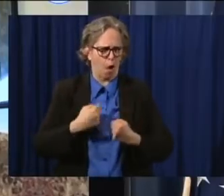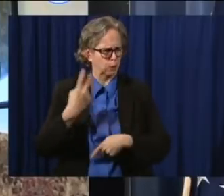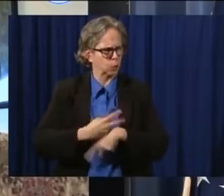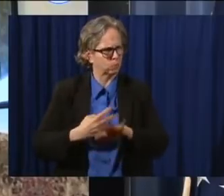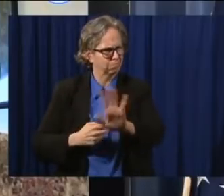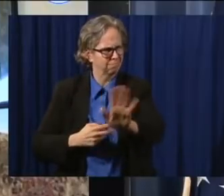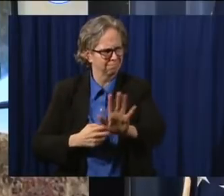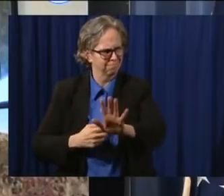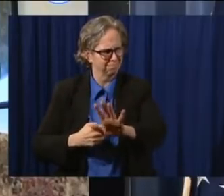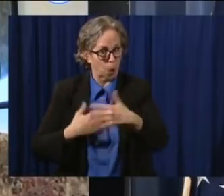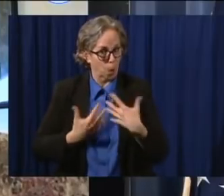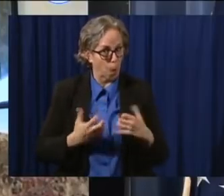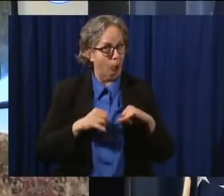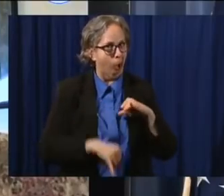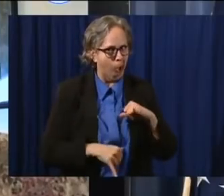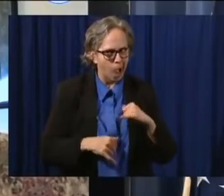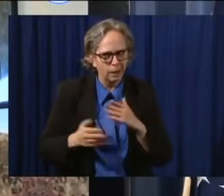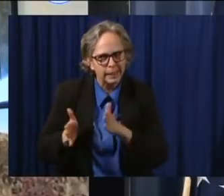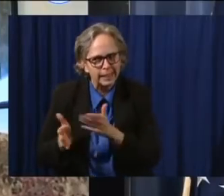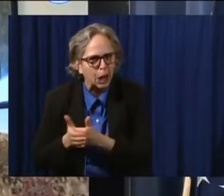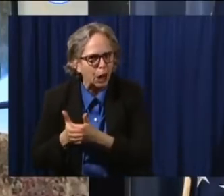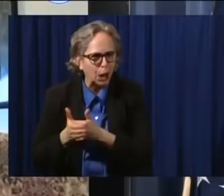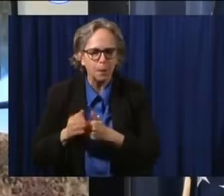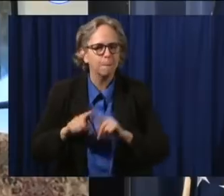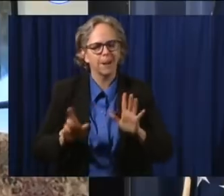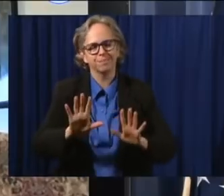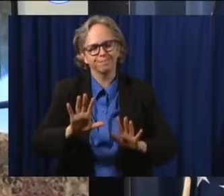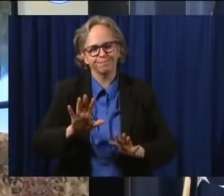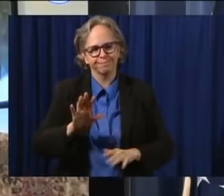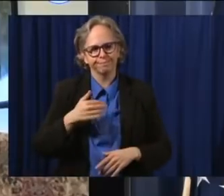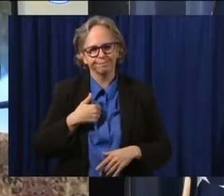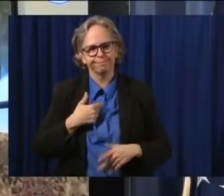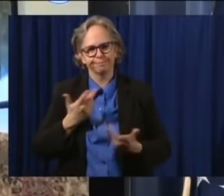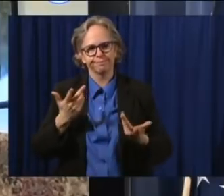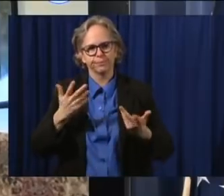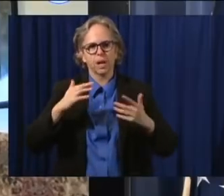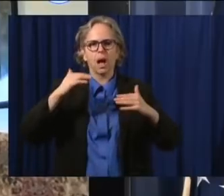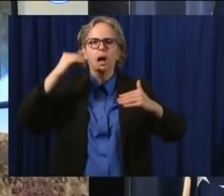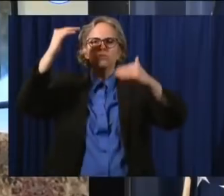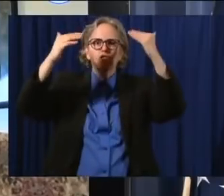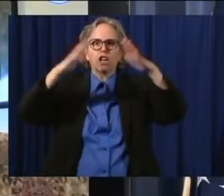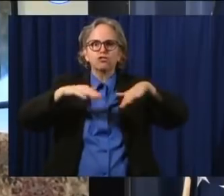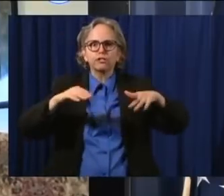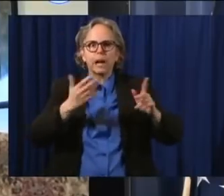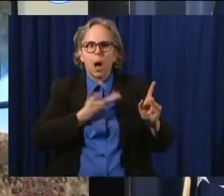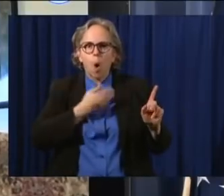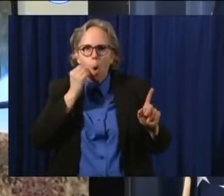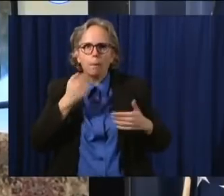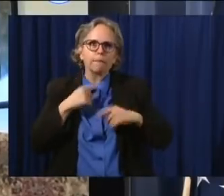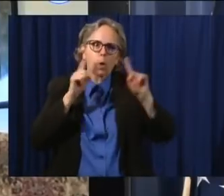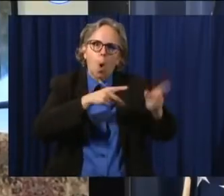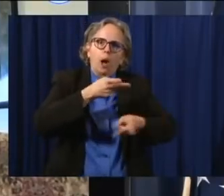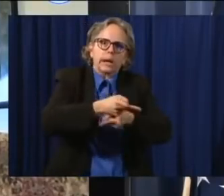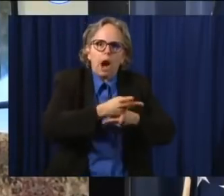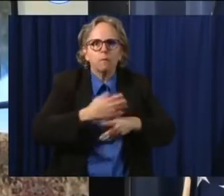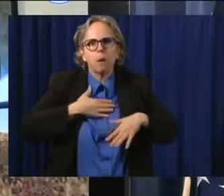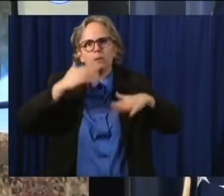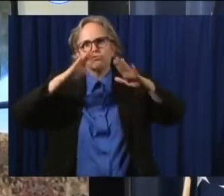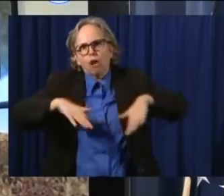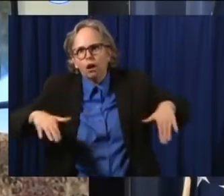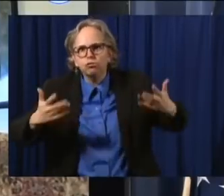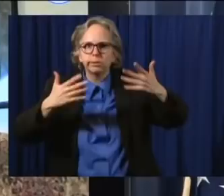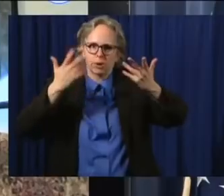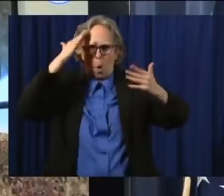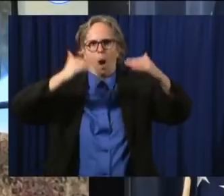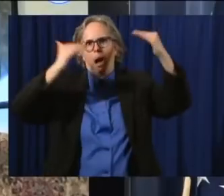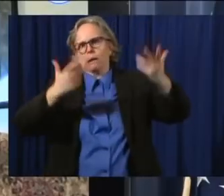wanted to, but I had some of my adult children at home that I needed to console. So the first weekend was